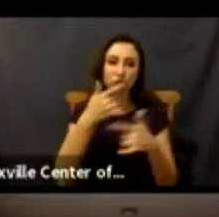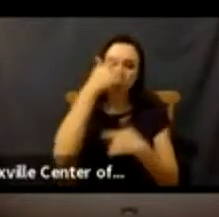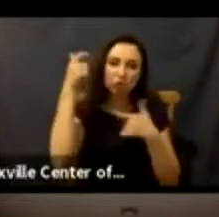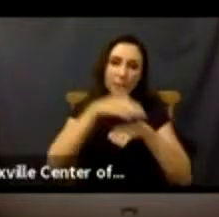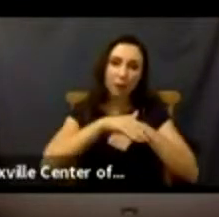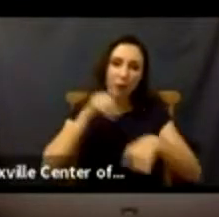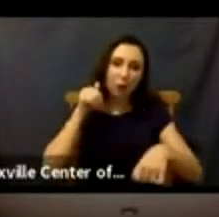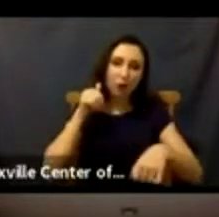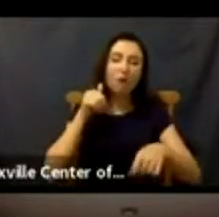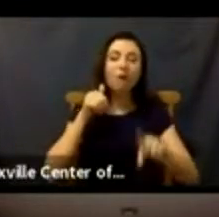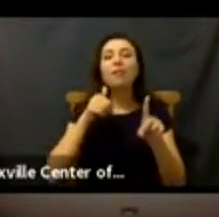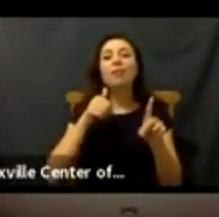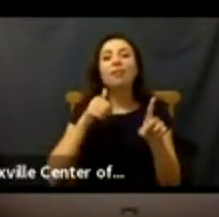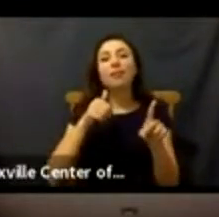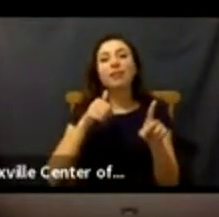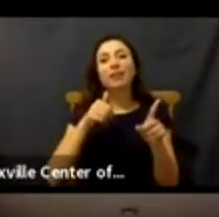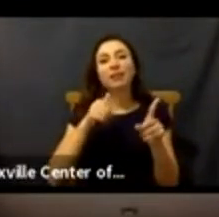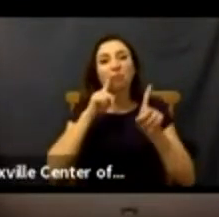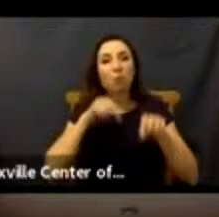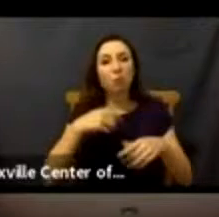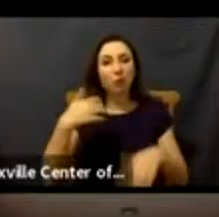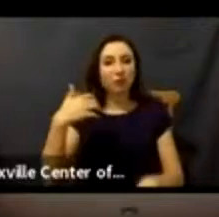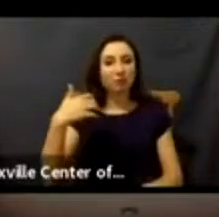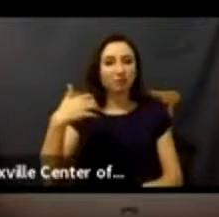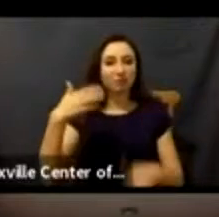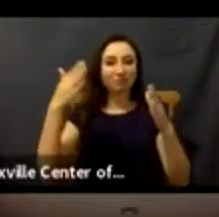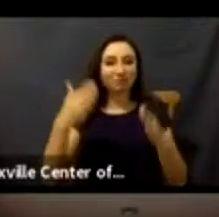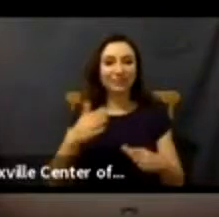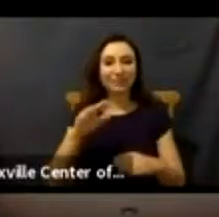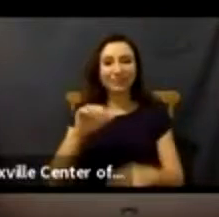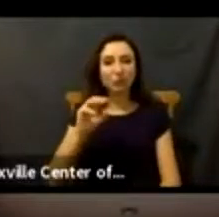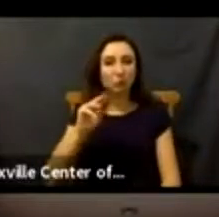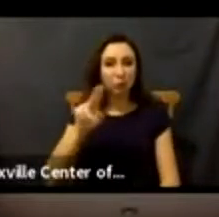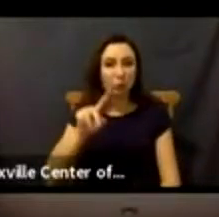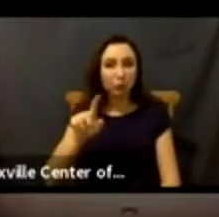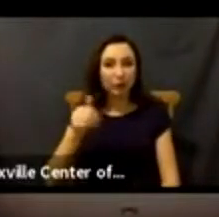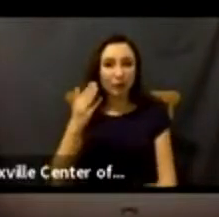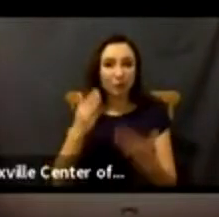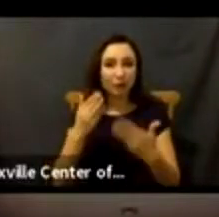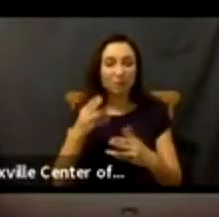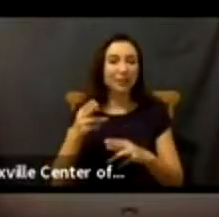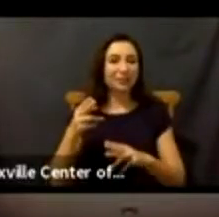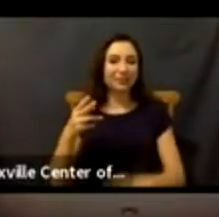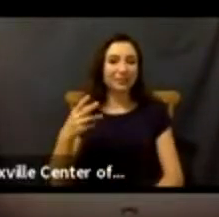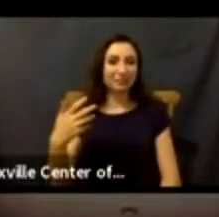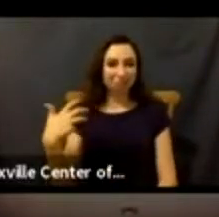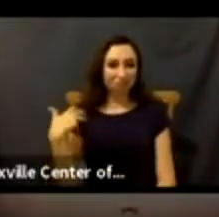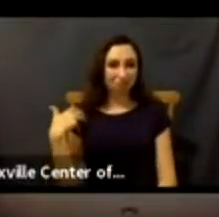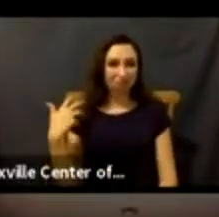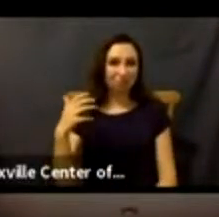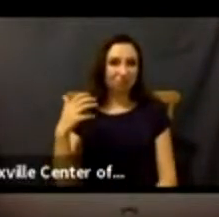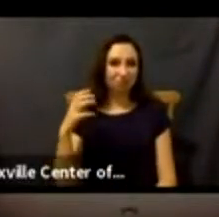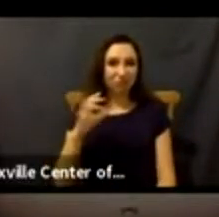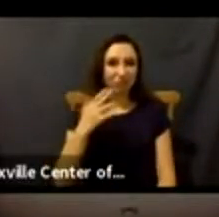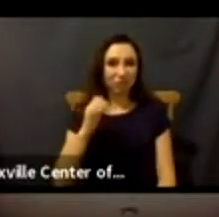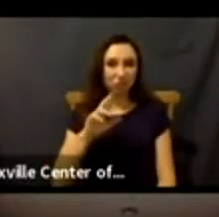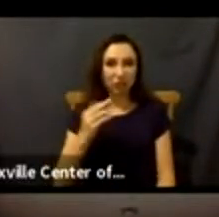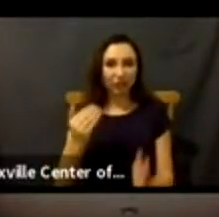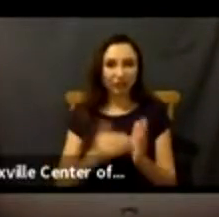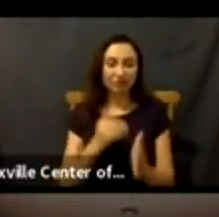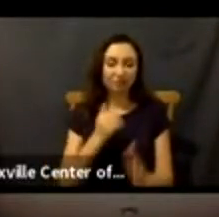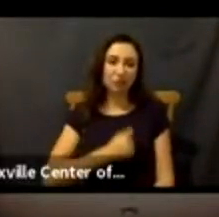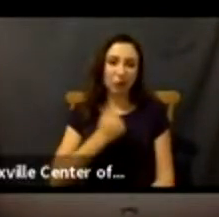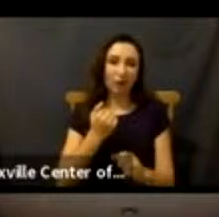appointed person, may be chairing the meeting. I hope not, but last time was challenging for